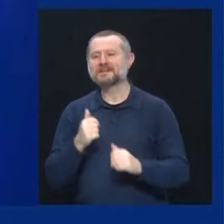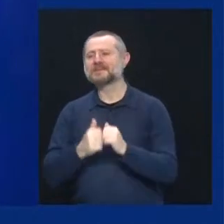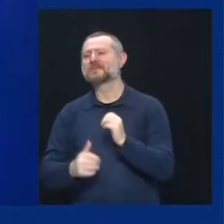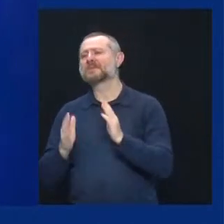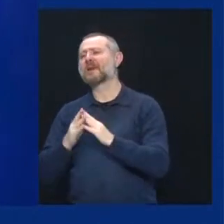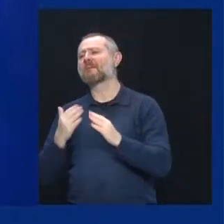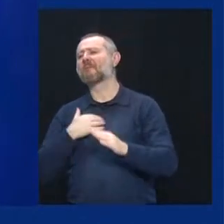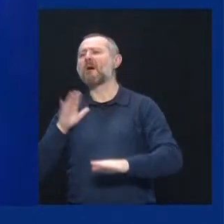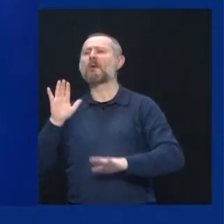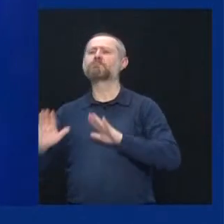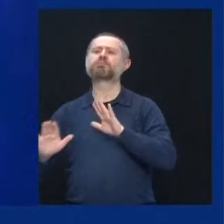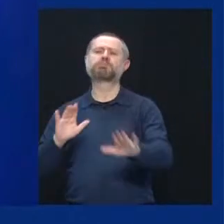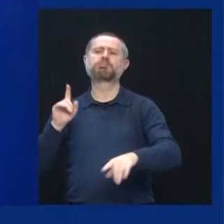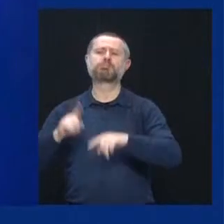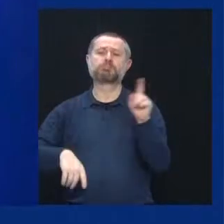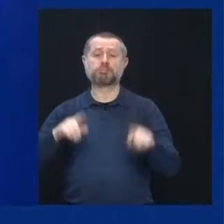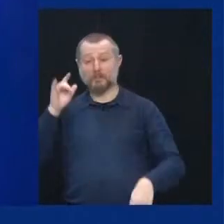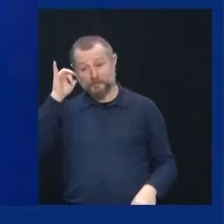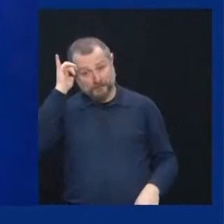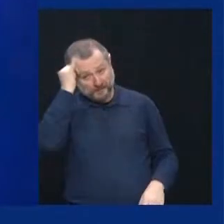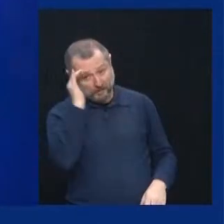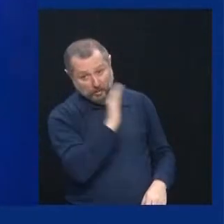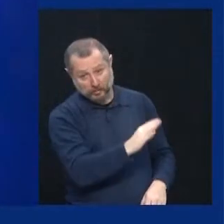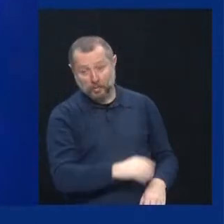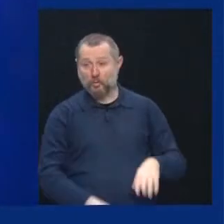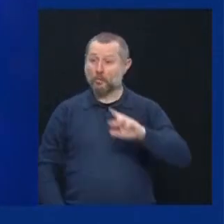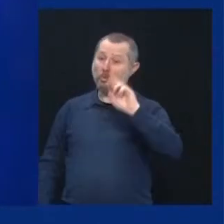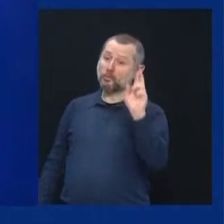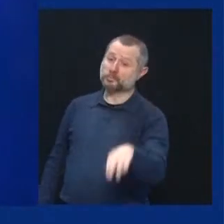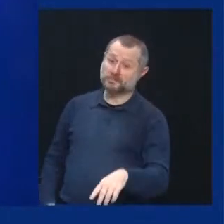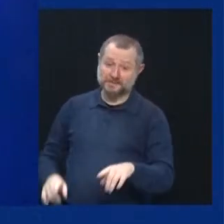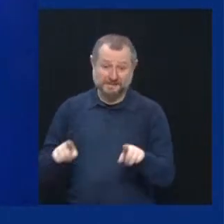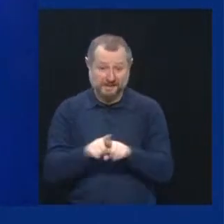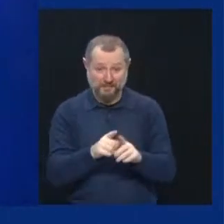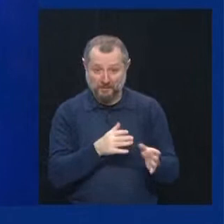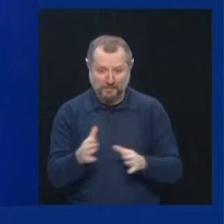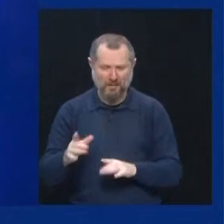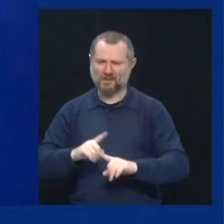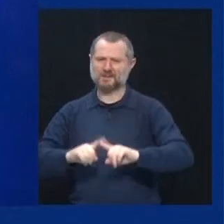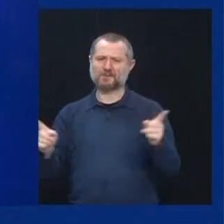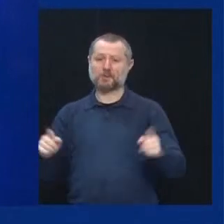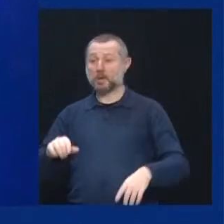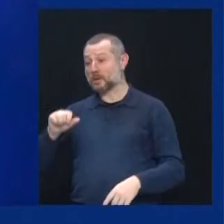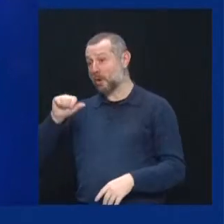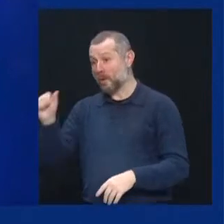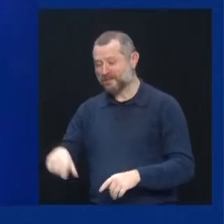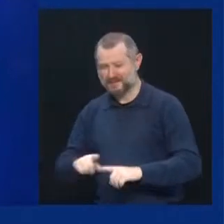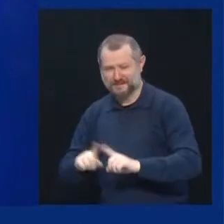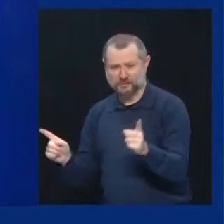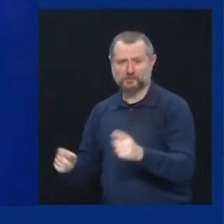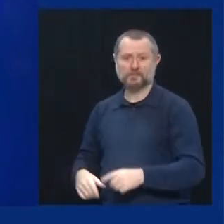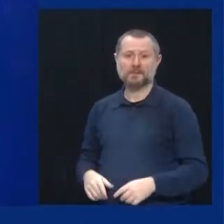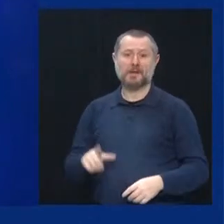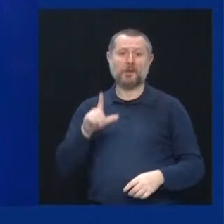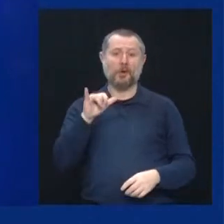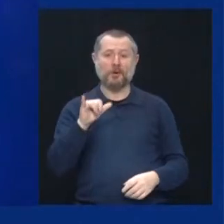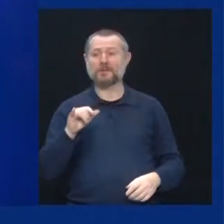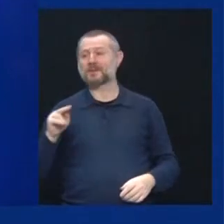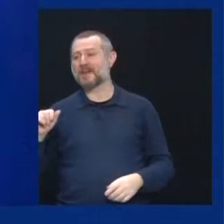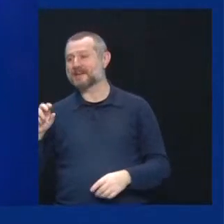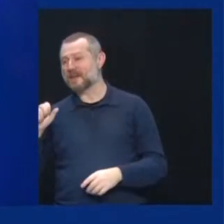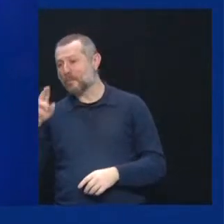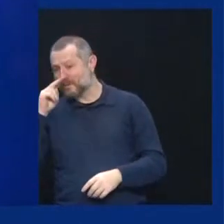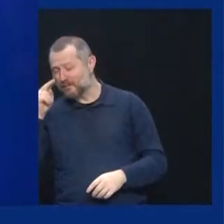the Buffalo plan, it's going to be different than the Rochester plan, different than the Albany plan, different than the Nassau plan, different than the New York City plan.